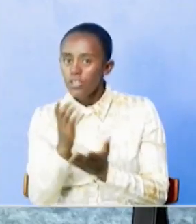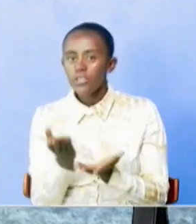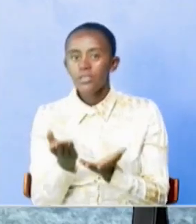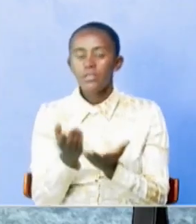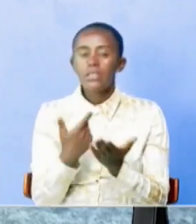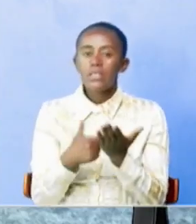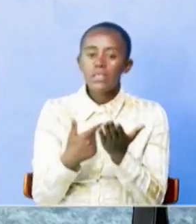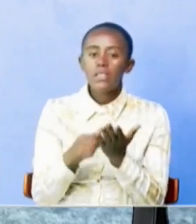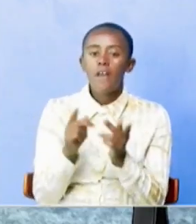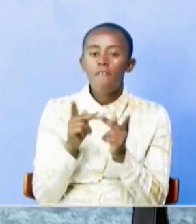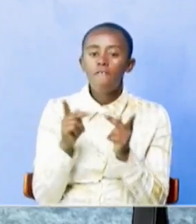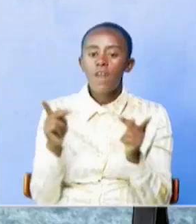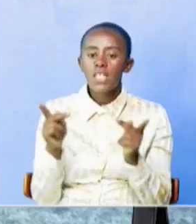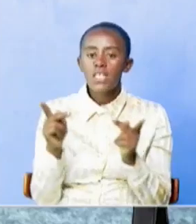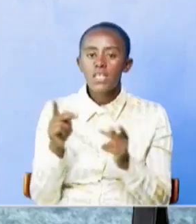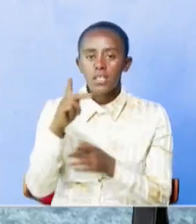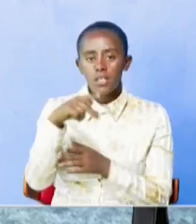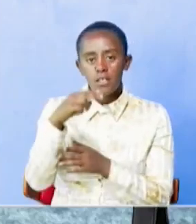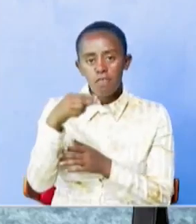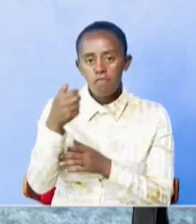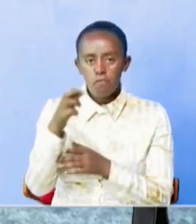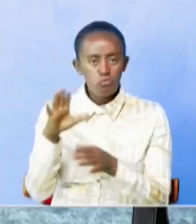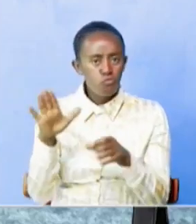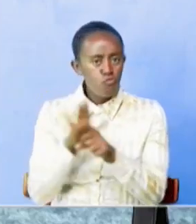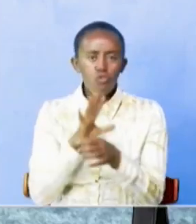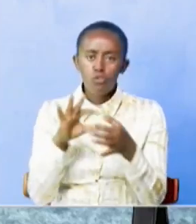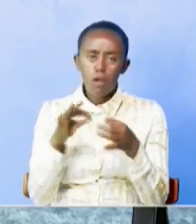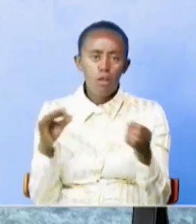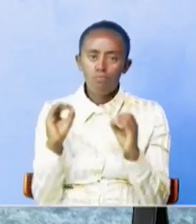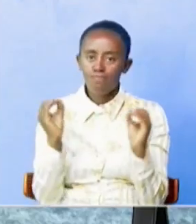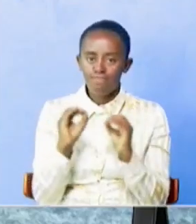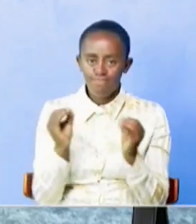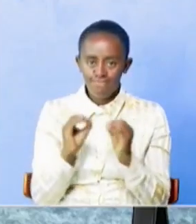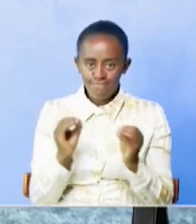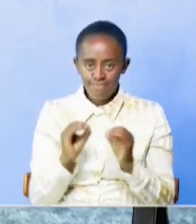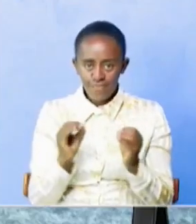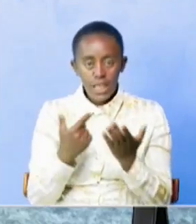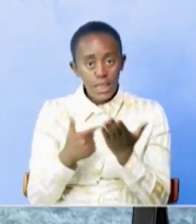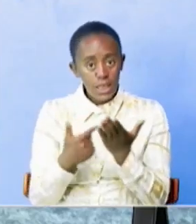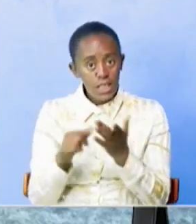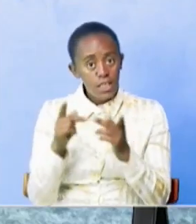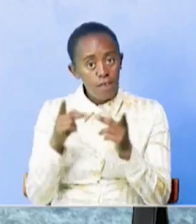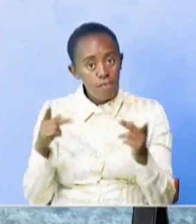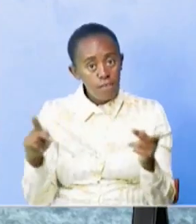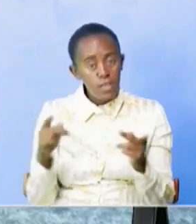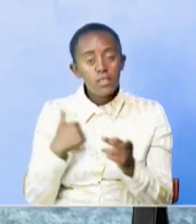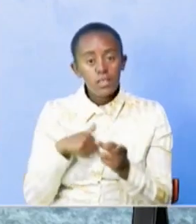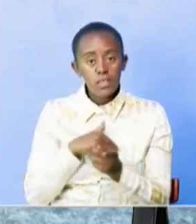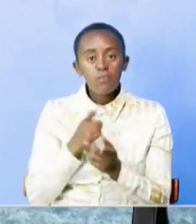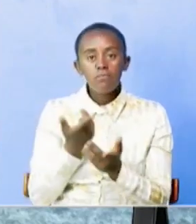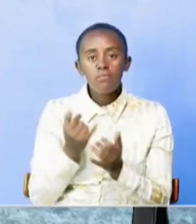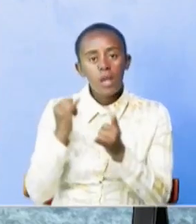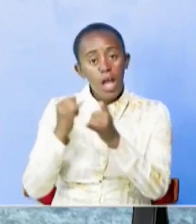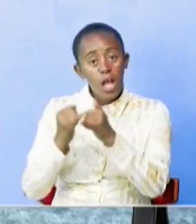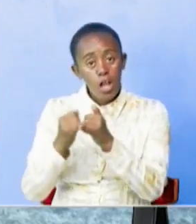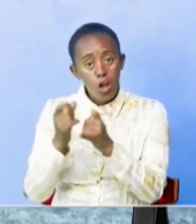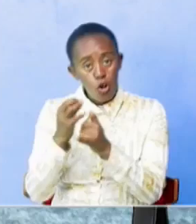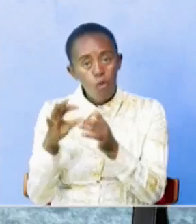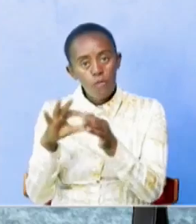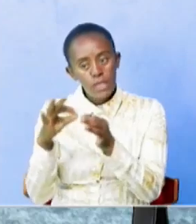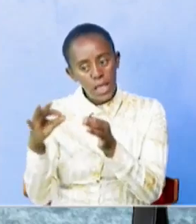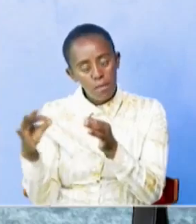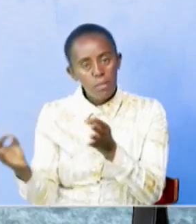are phrases. They are not full sentences, as you know. So these are phrases that we add at the end of